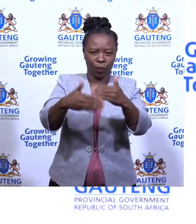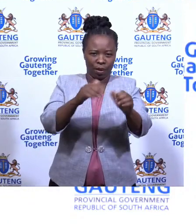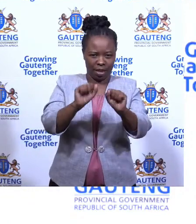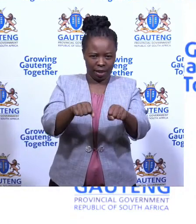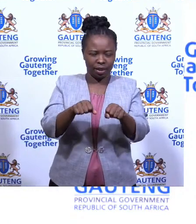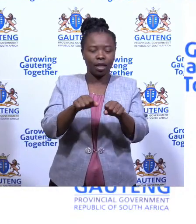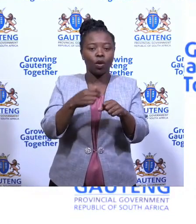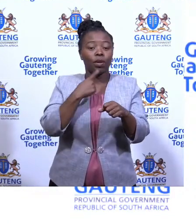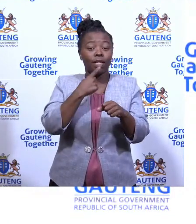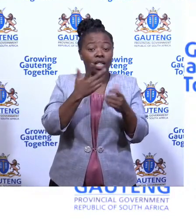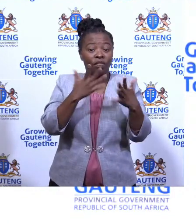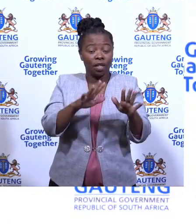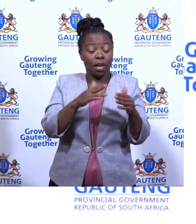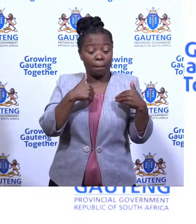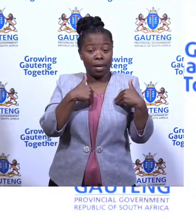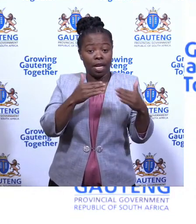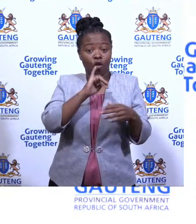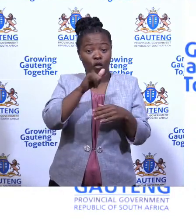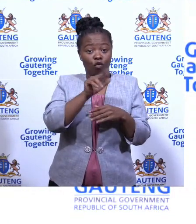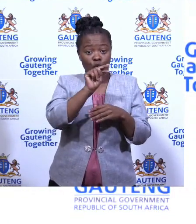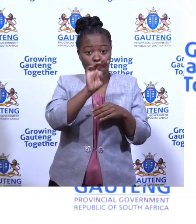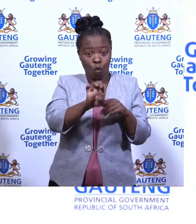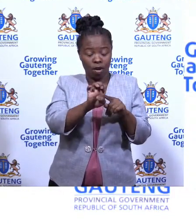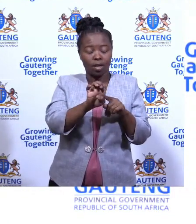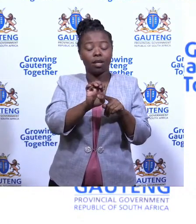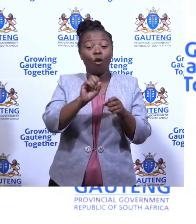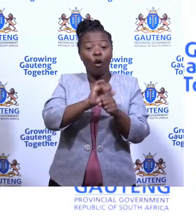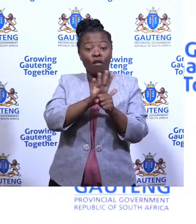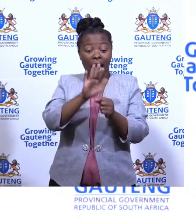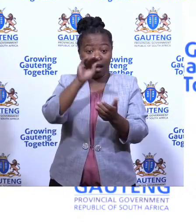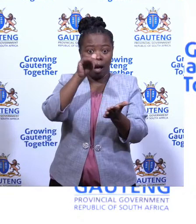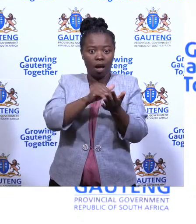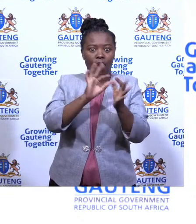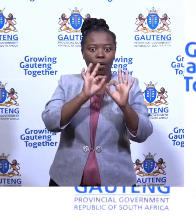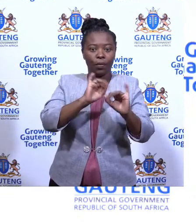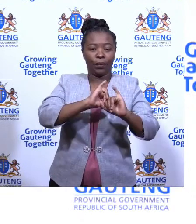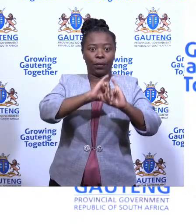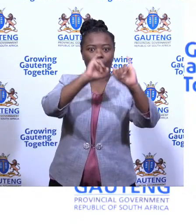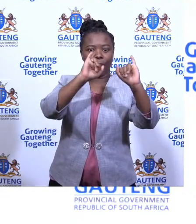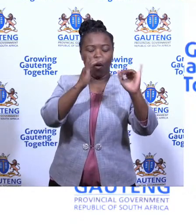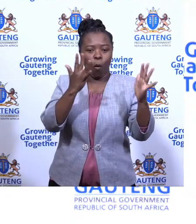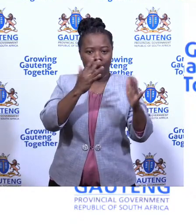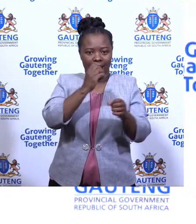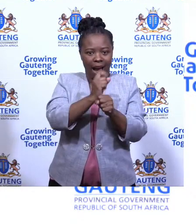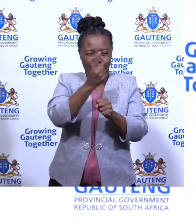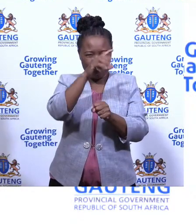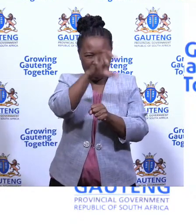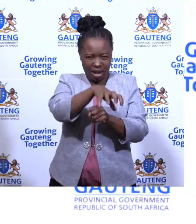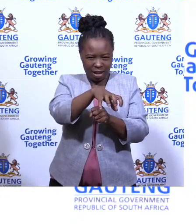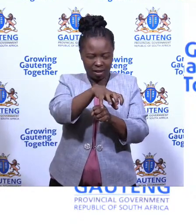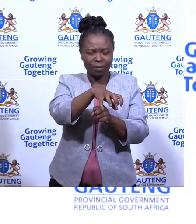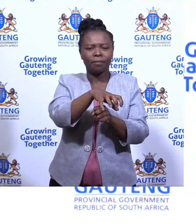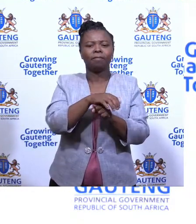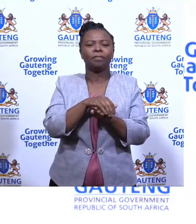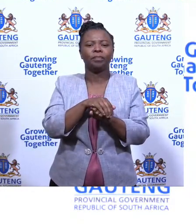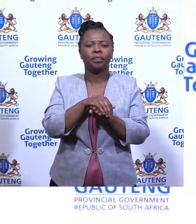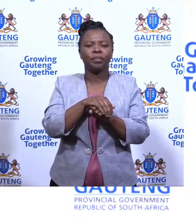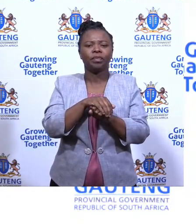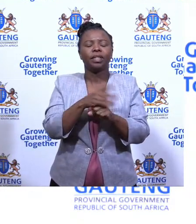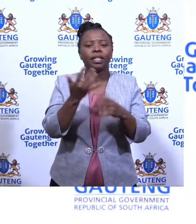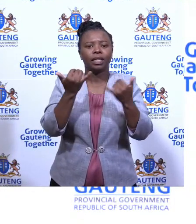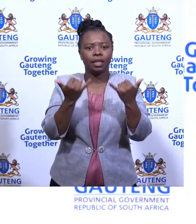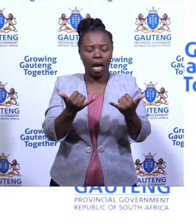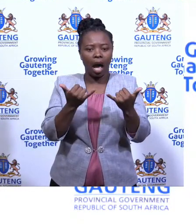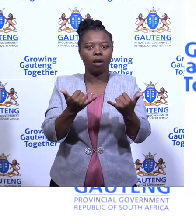June, COVID-19 has arrived. That storm has arrived in Gauteng. It's going to